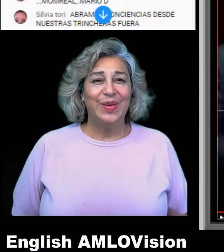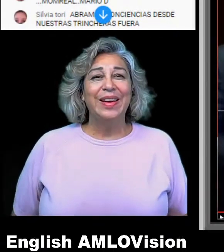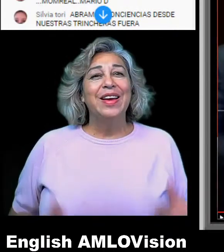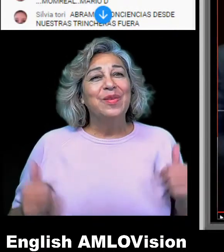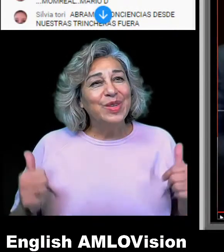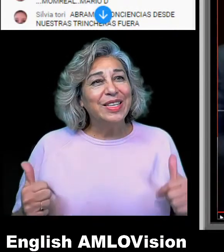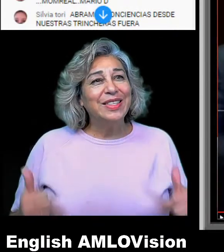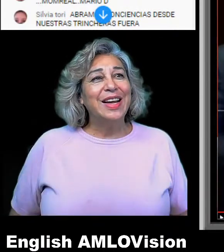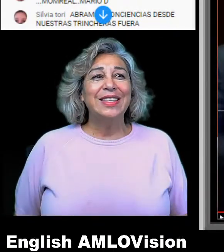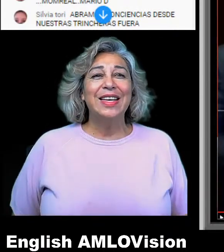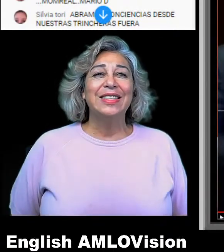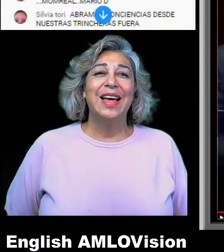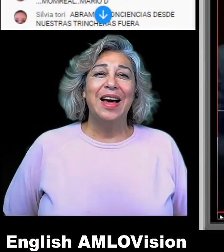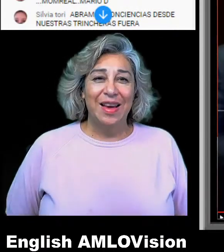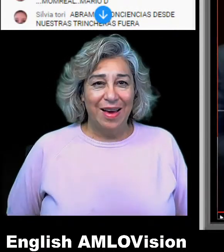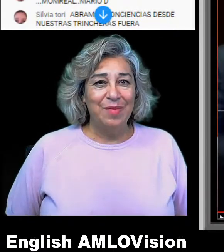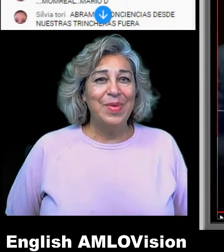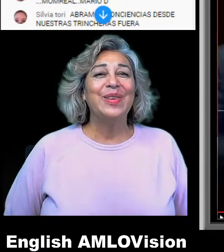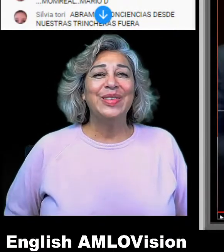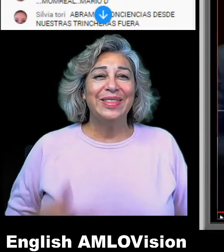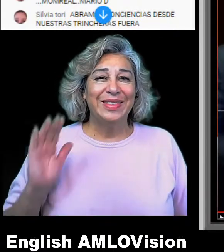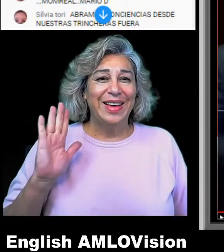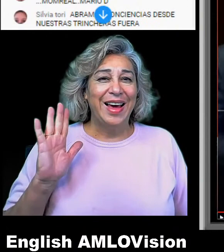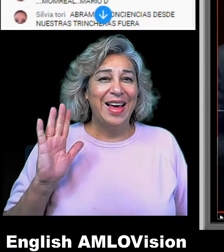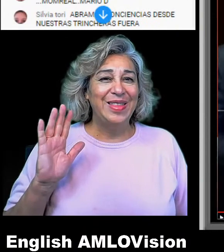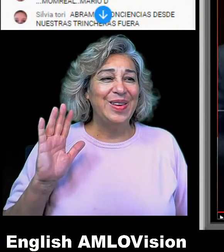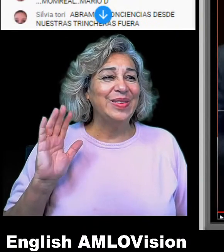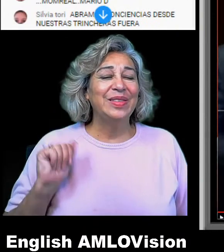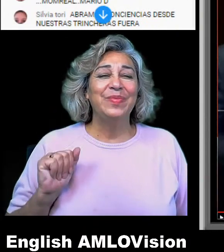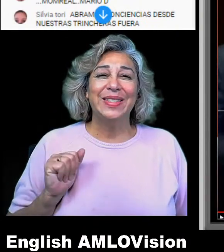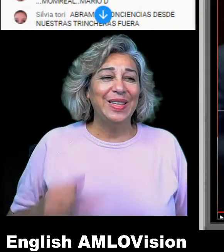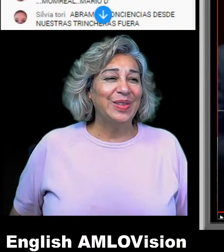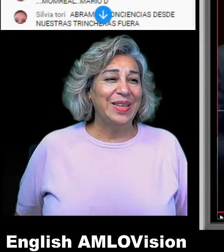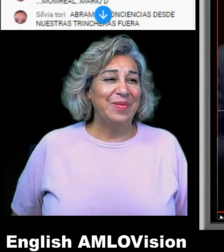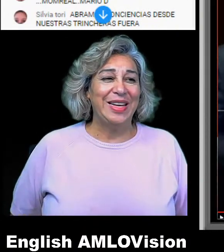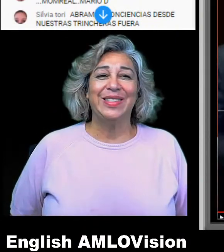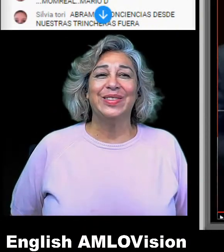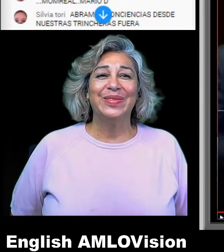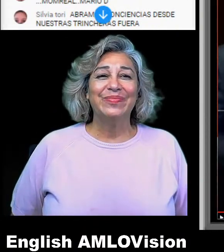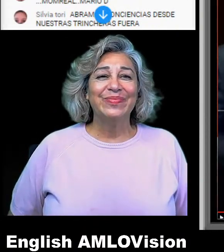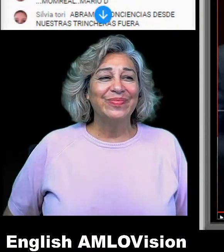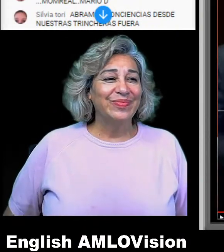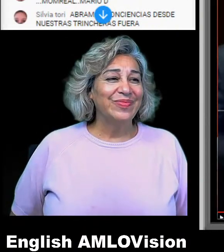posición. Muchas gracias, amigos. Adiós, besitos y abrazos.